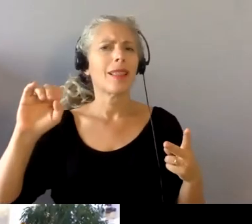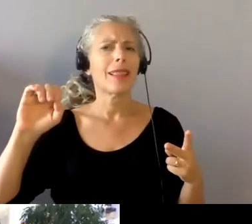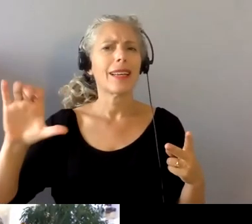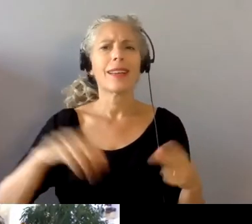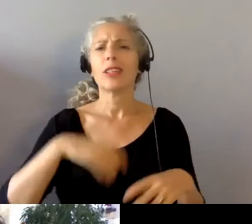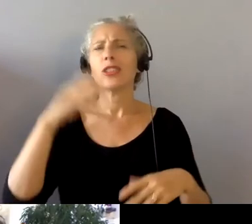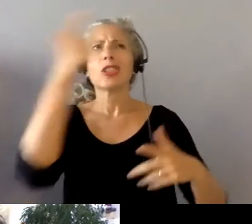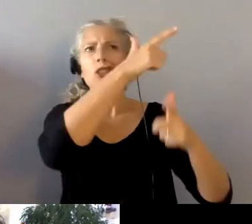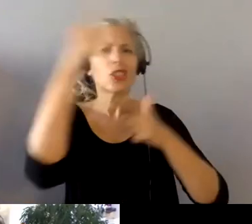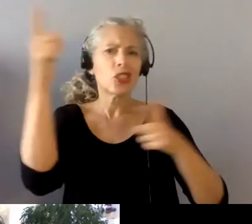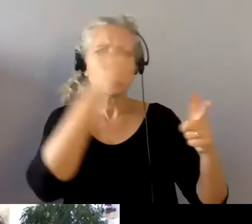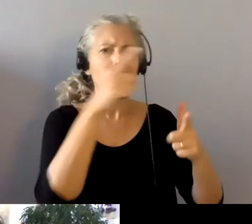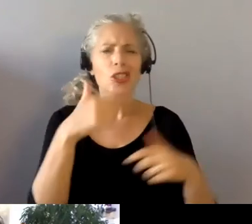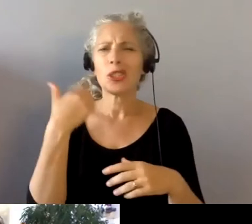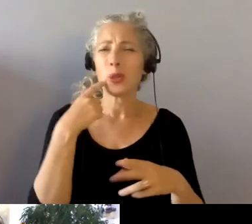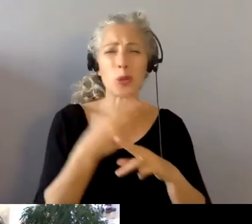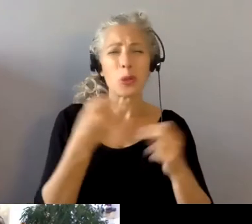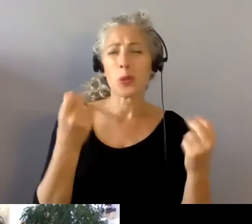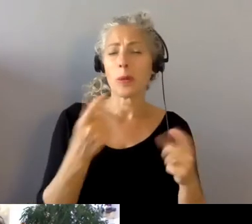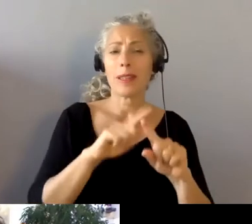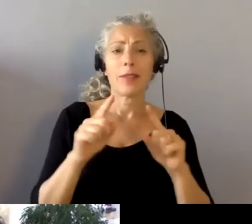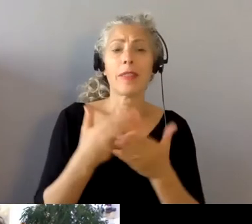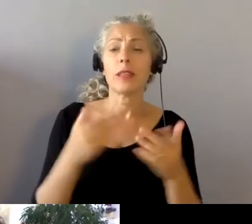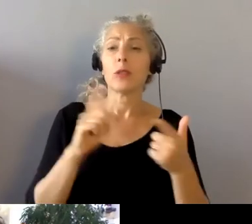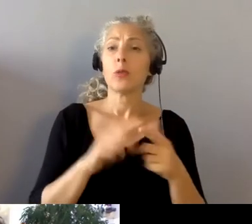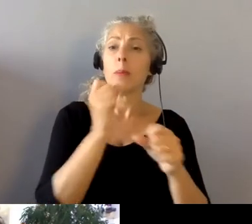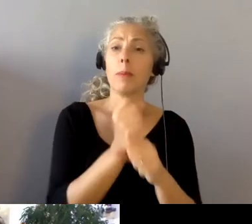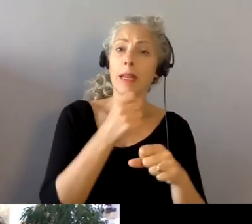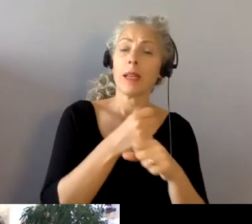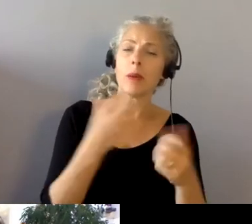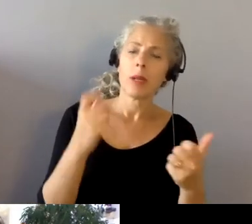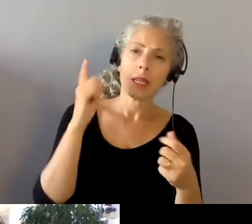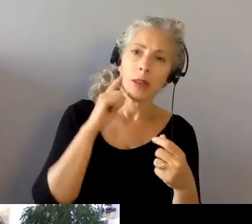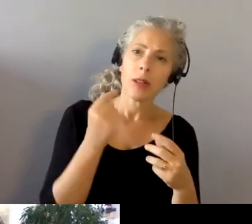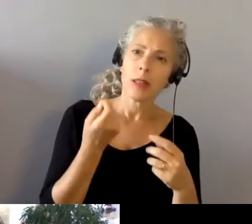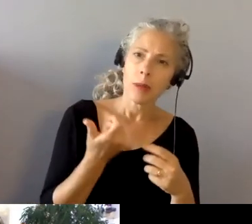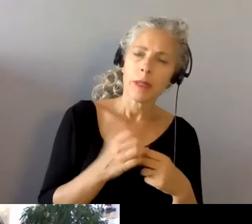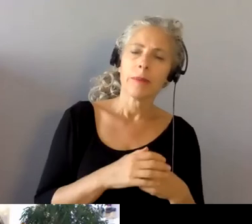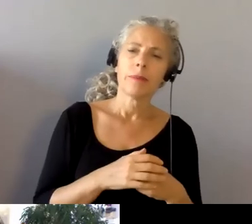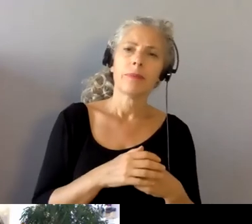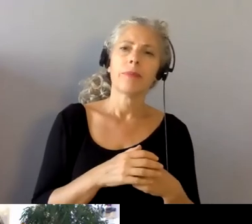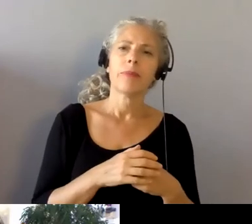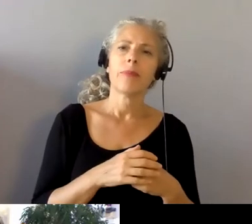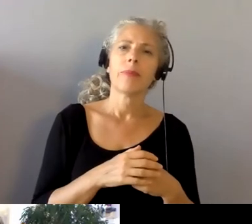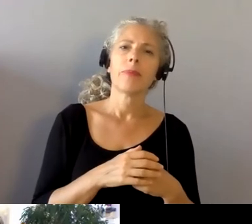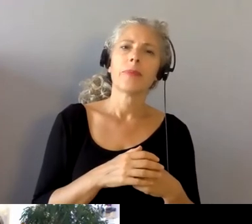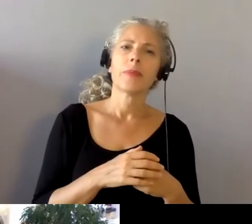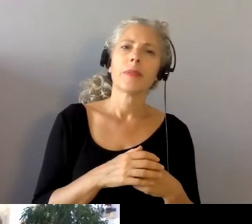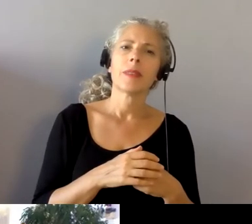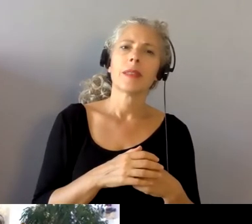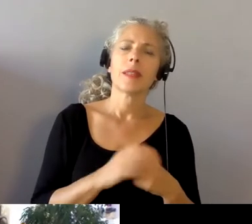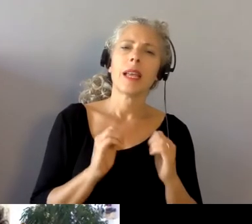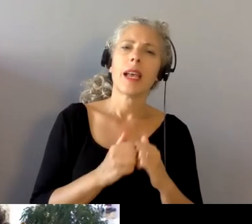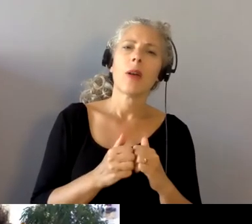you know, hydraulic lifts and all this stuff to kind of make. So I want to hear a little bit about this claim,